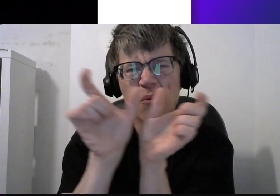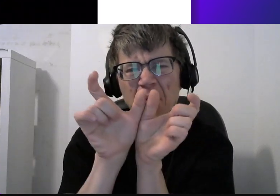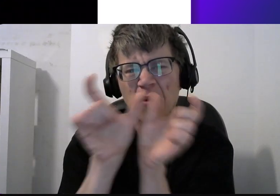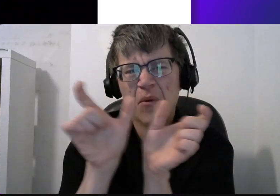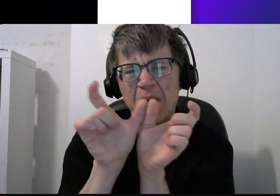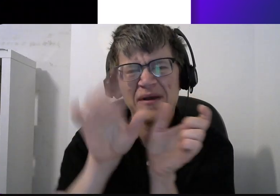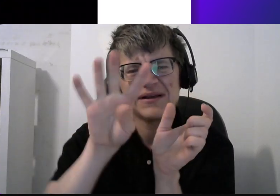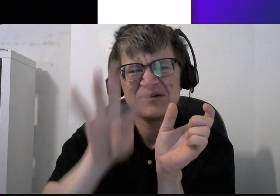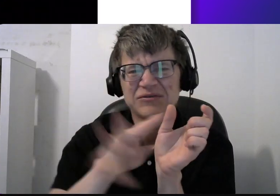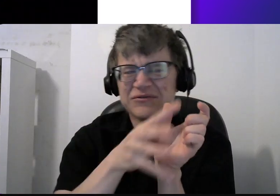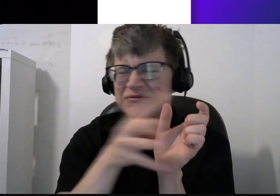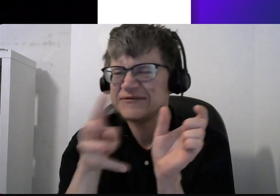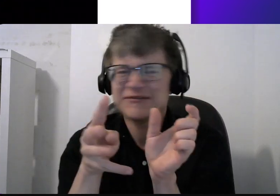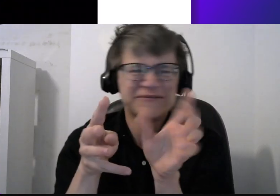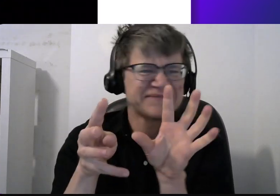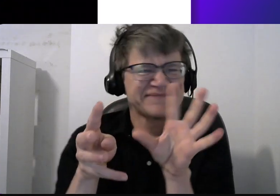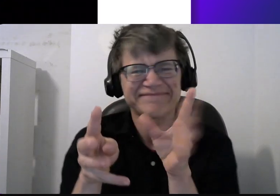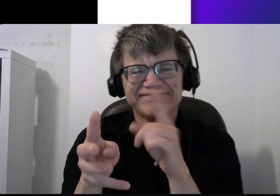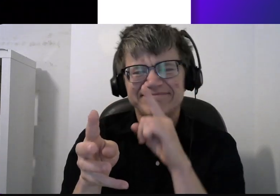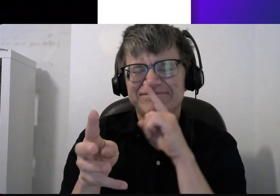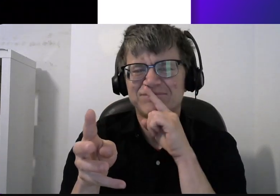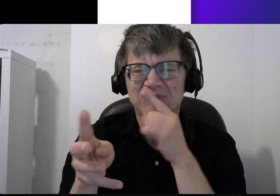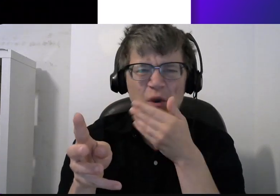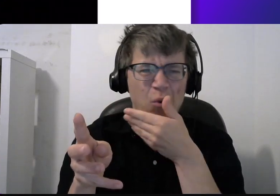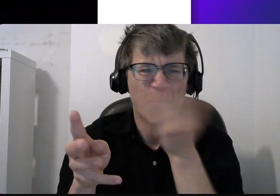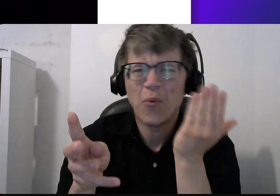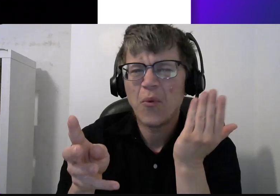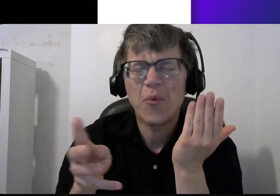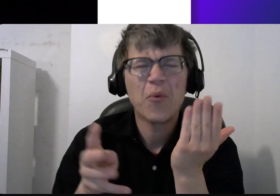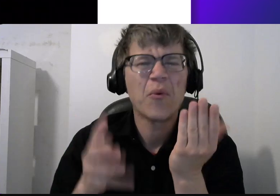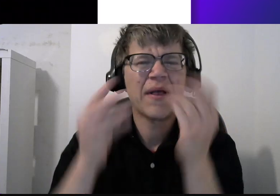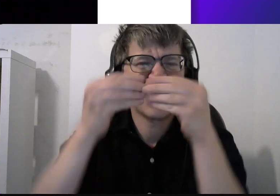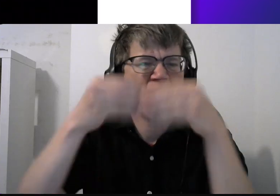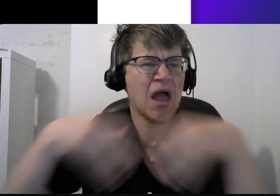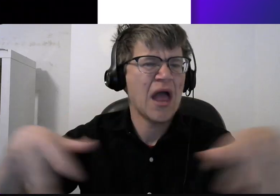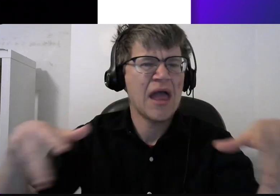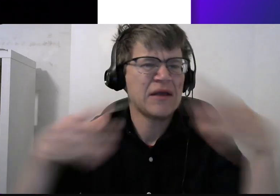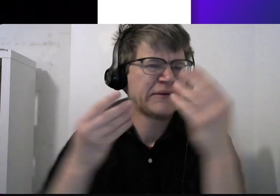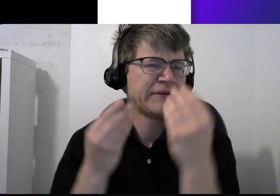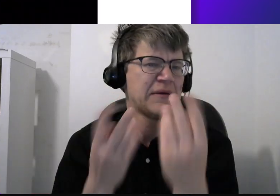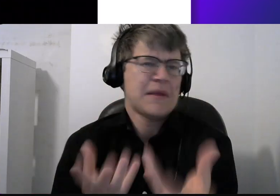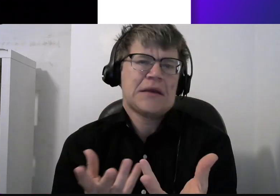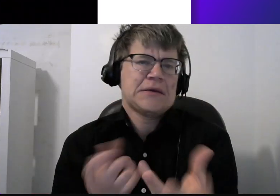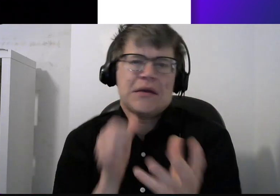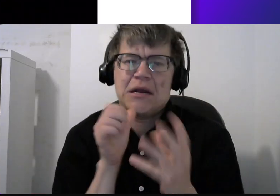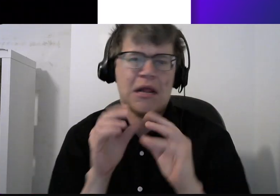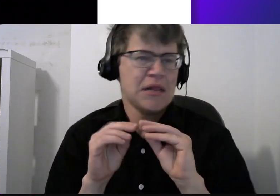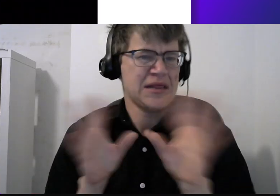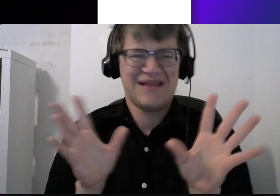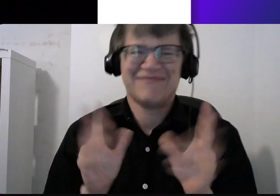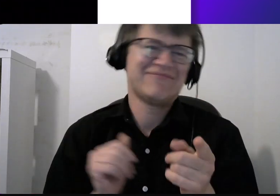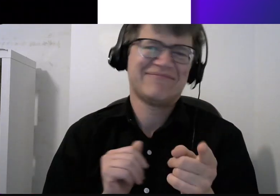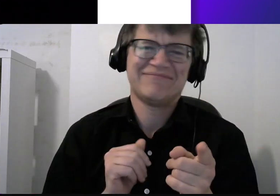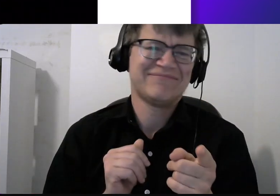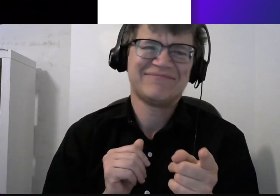grid that you're using doesn't really exist. The hierarchy of information isn't super clear. And so this